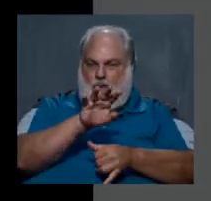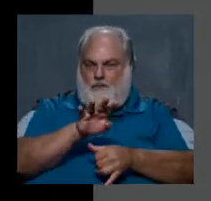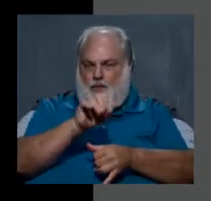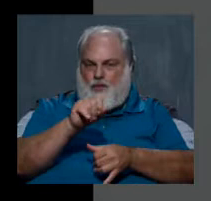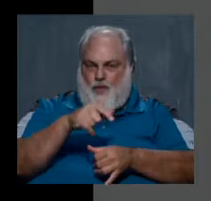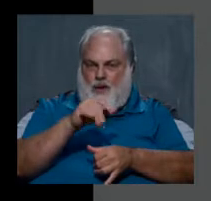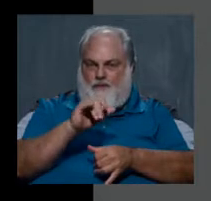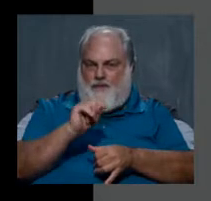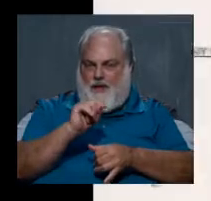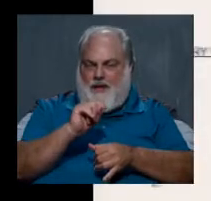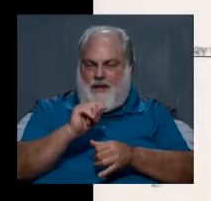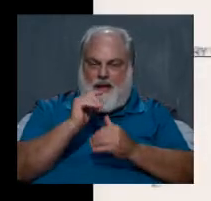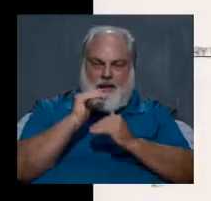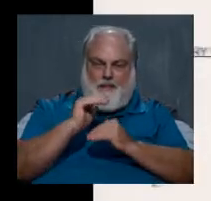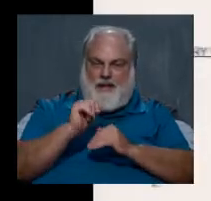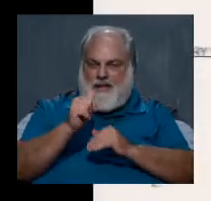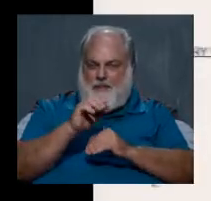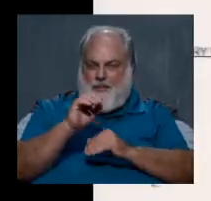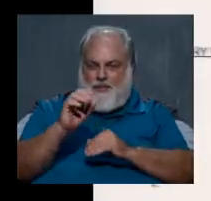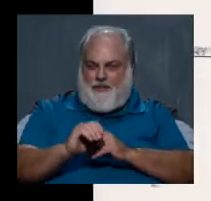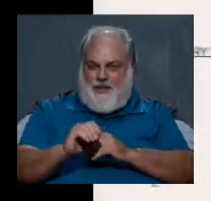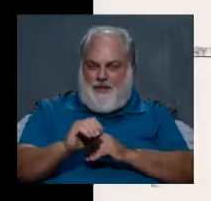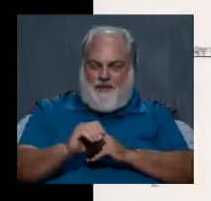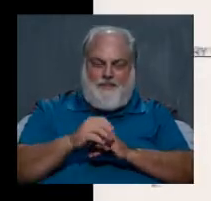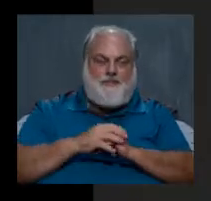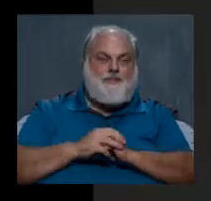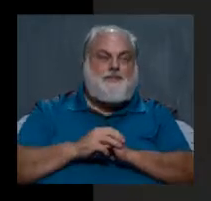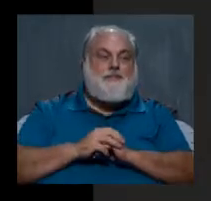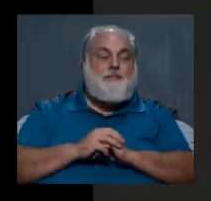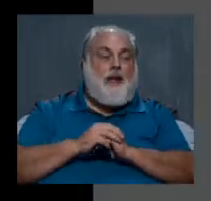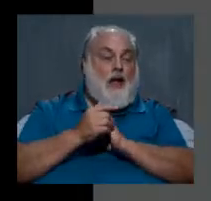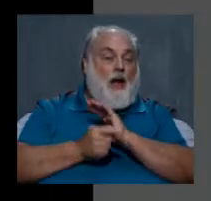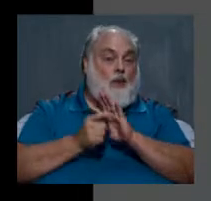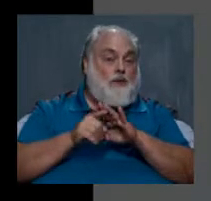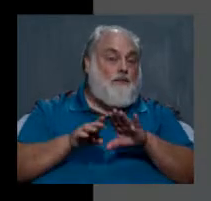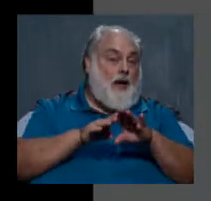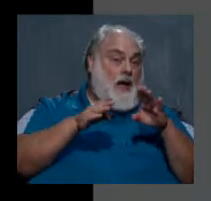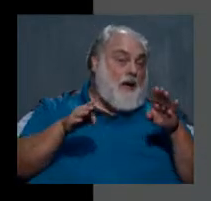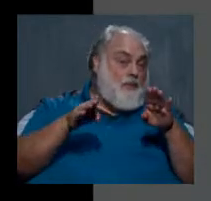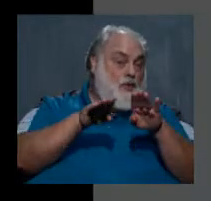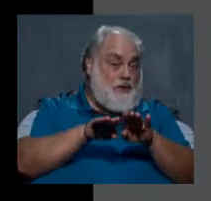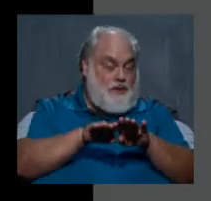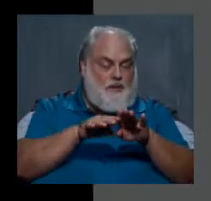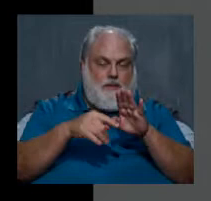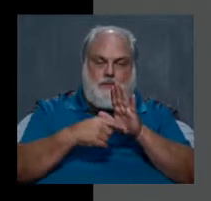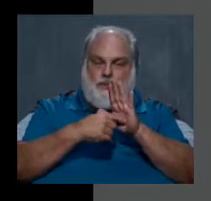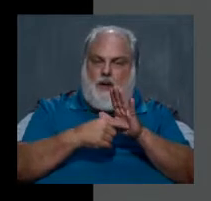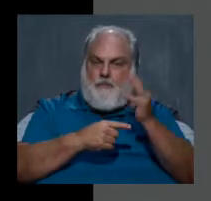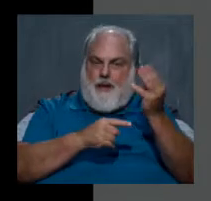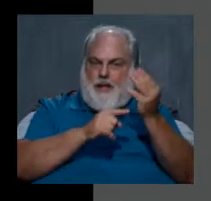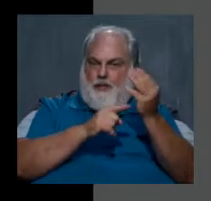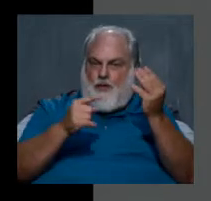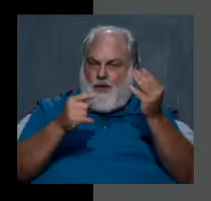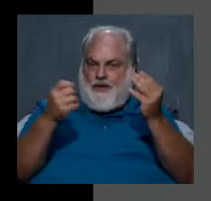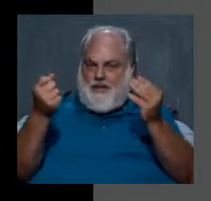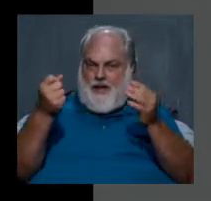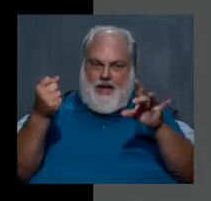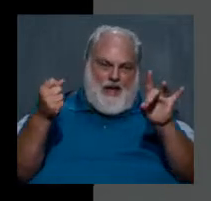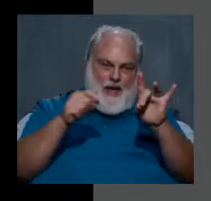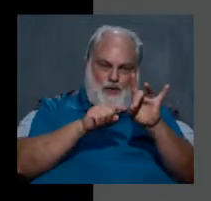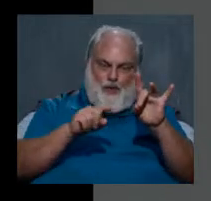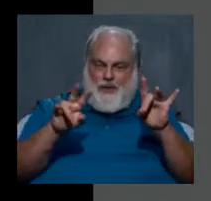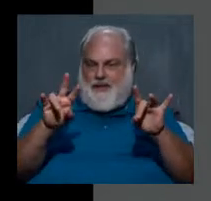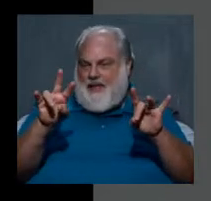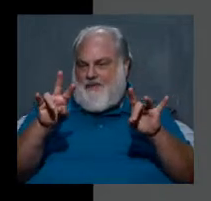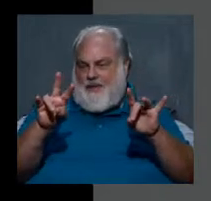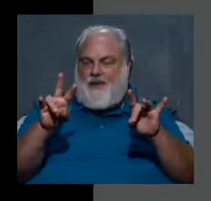Building signage will be limited to 10% of the front facade area. The hours of operation are indicated Monday through Saturday from 8 to 7,